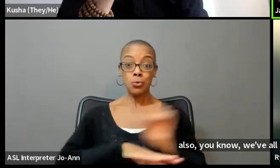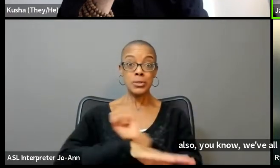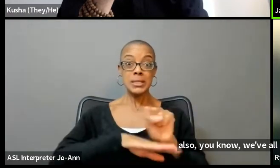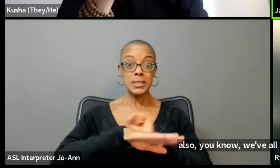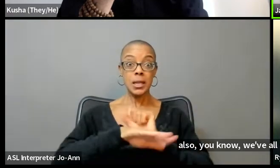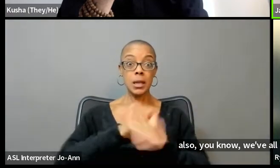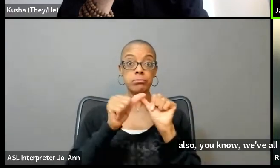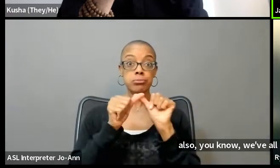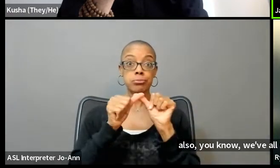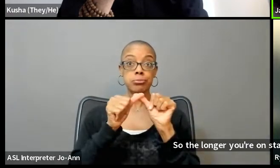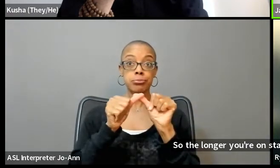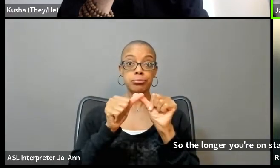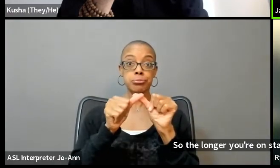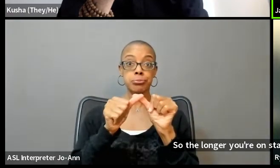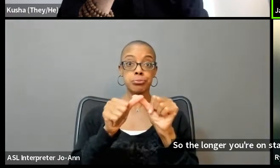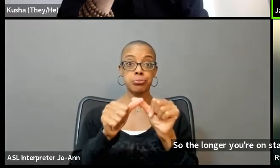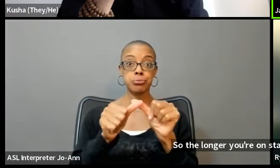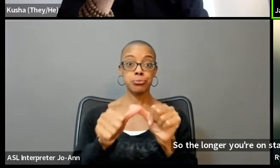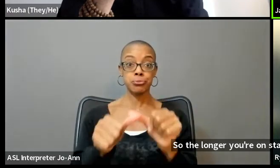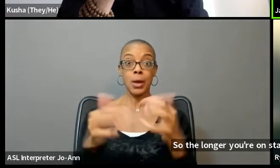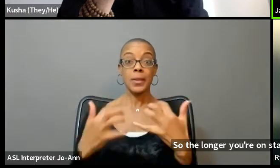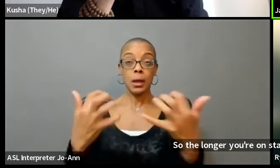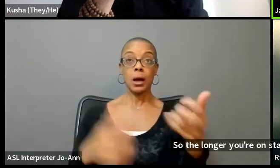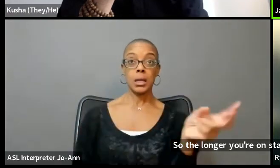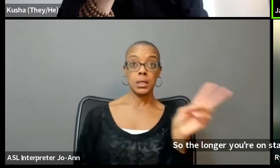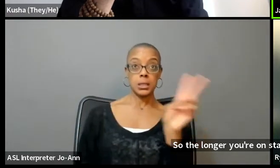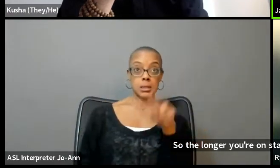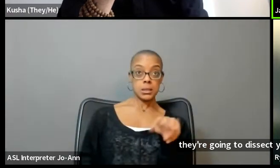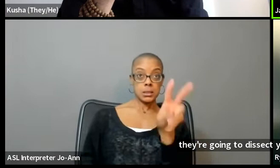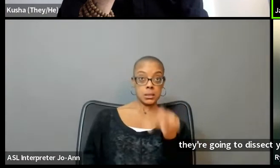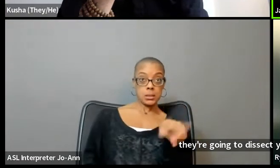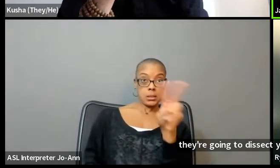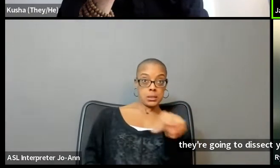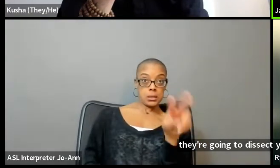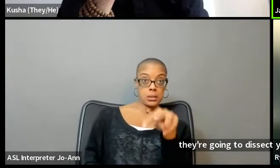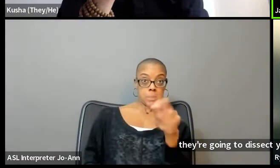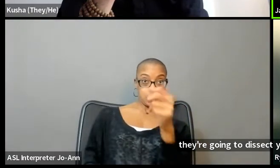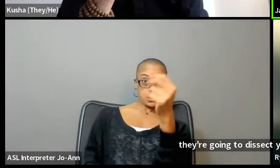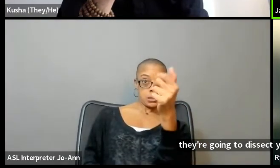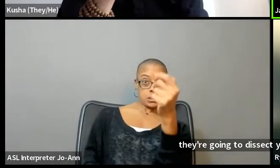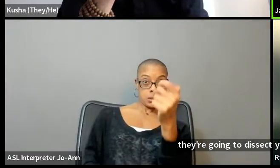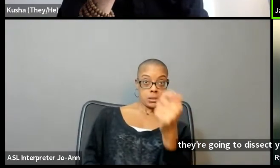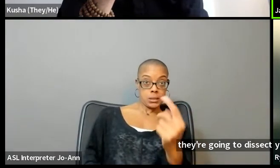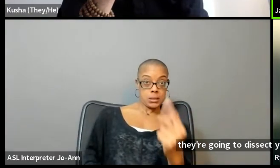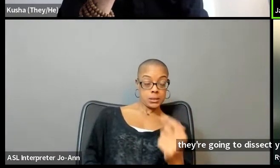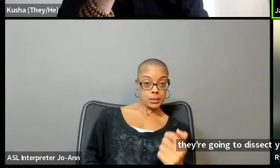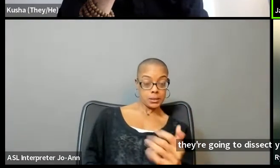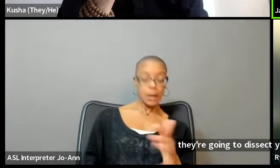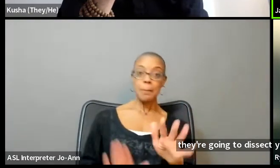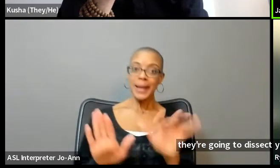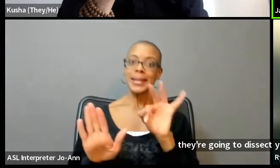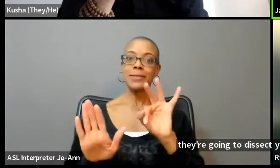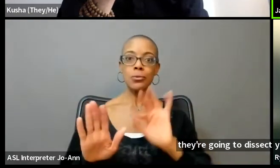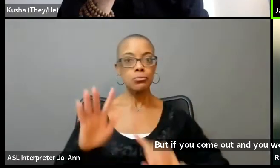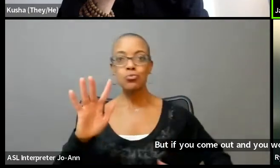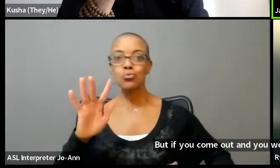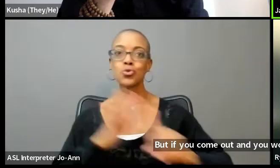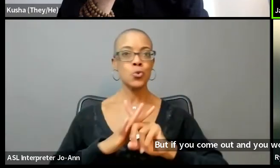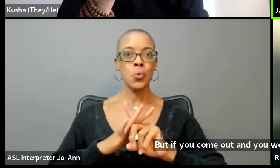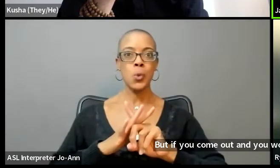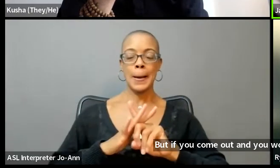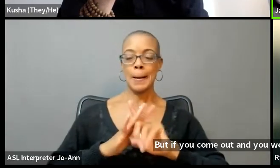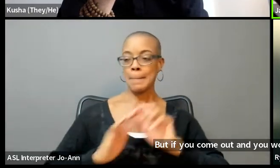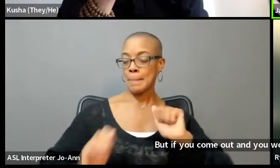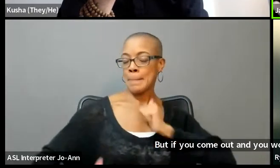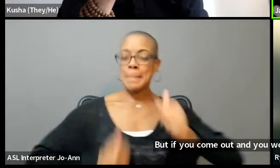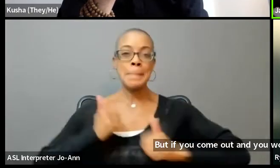is that they're going to dissect you and tear you apart. But if you come out and you wow them and give them your best numbers, you're